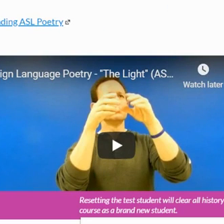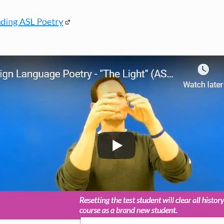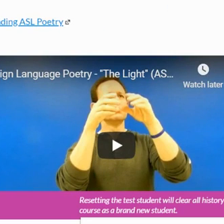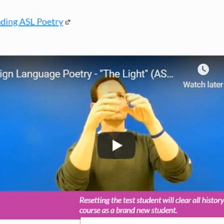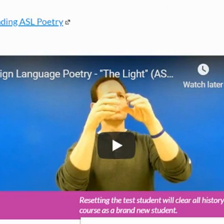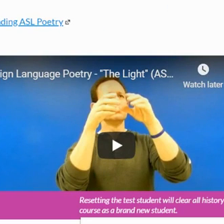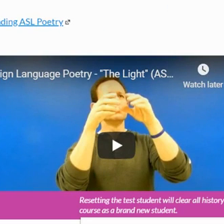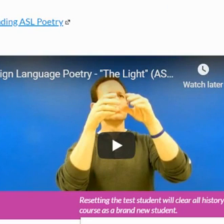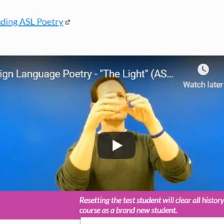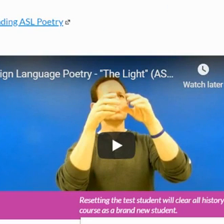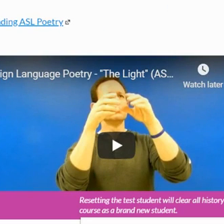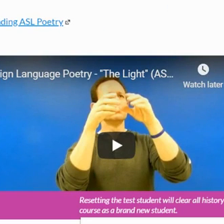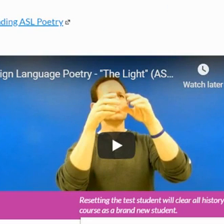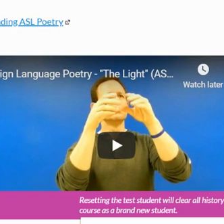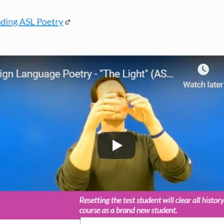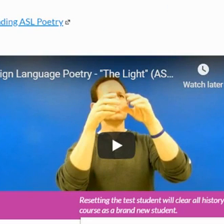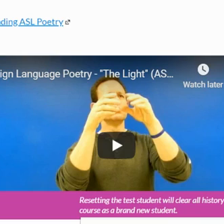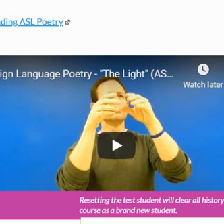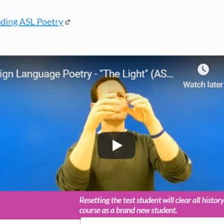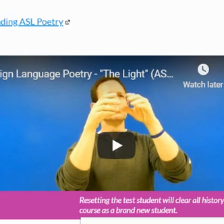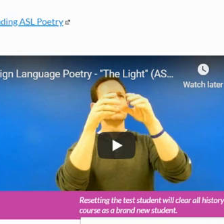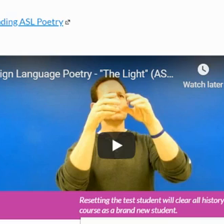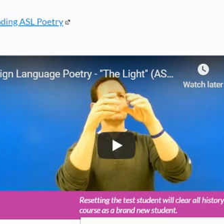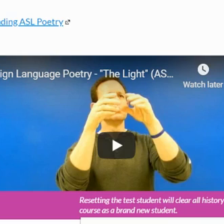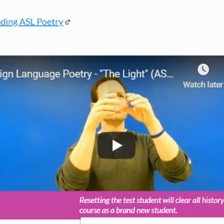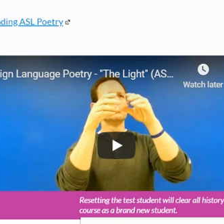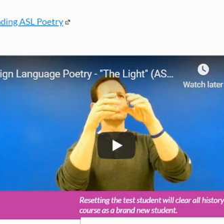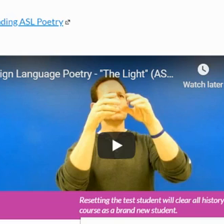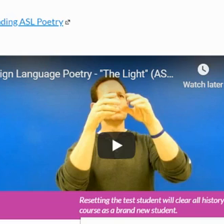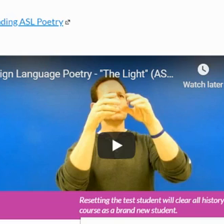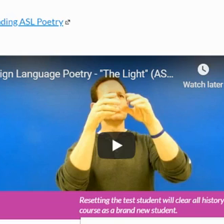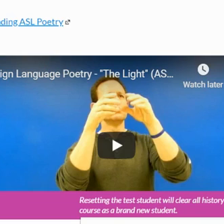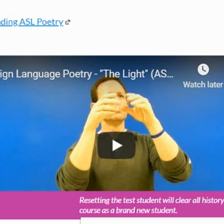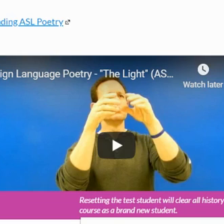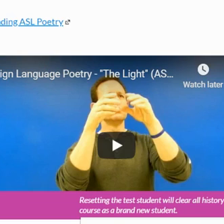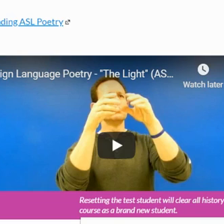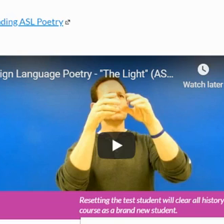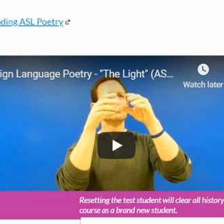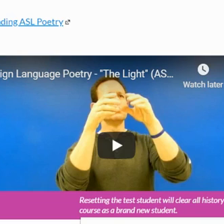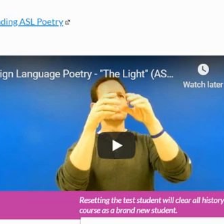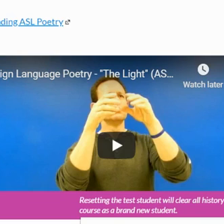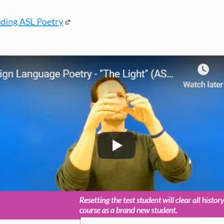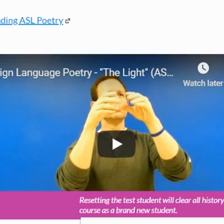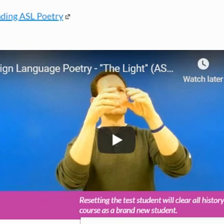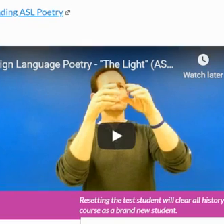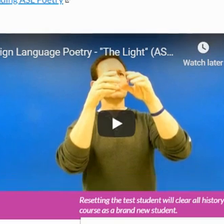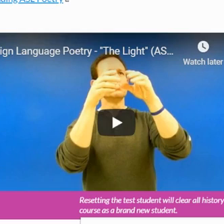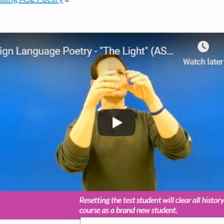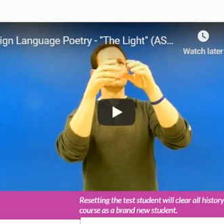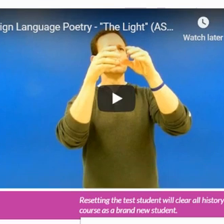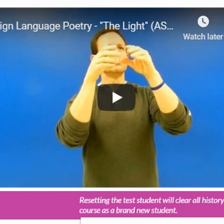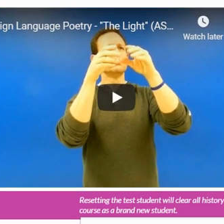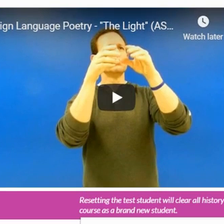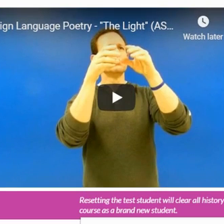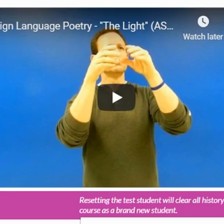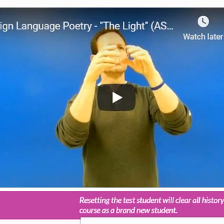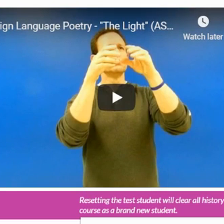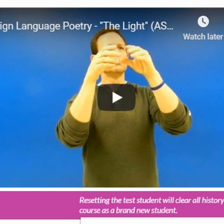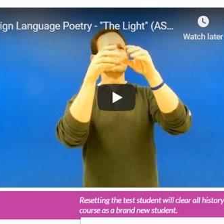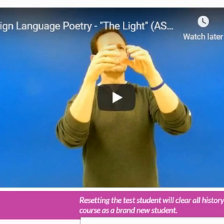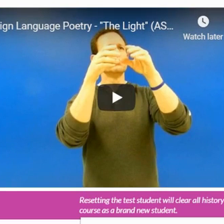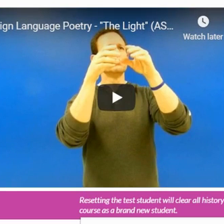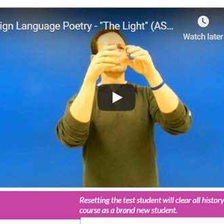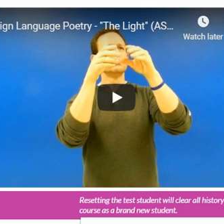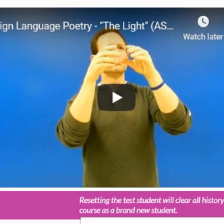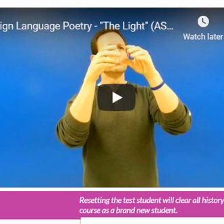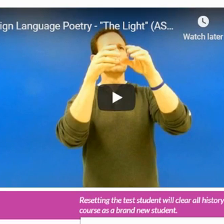Okay. Now, as you're thinking about what you want your poem to be about, keep in mind, you do not have to